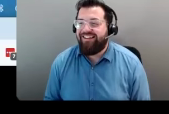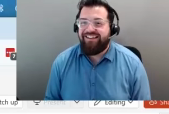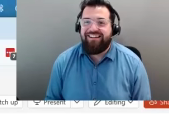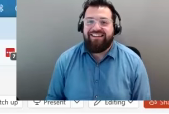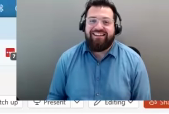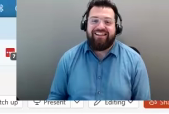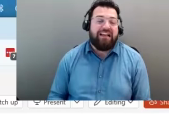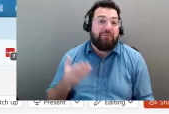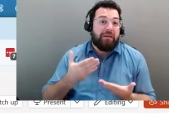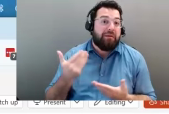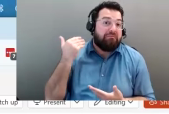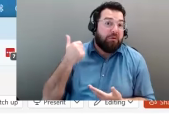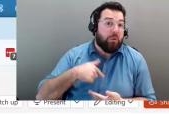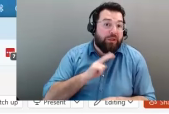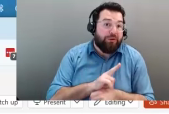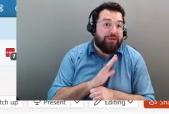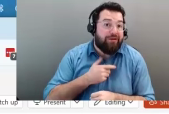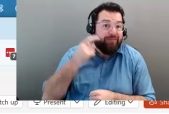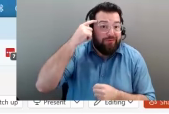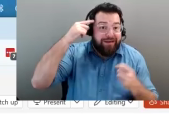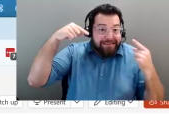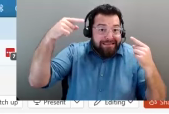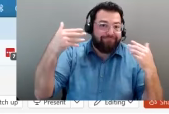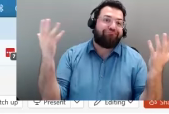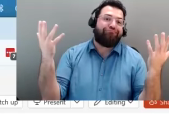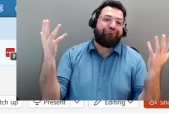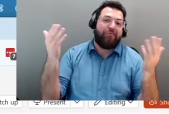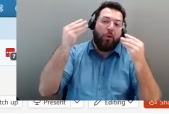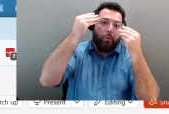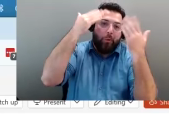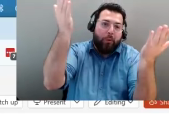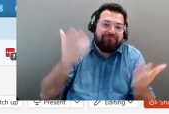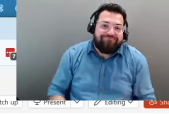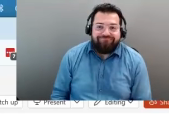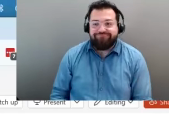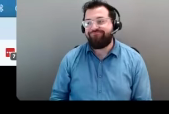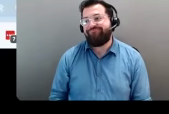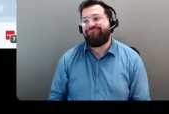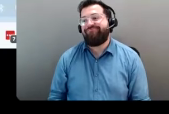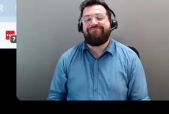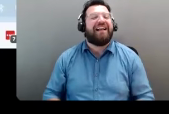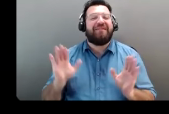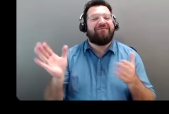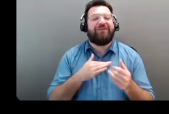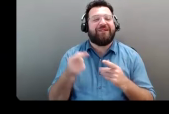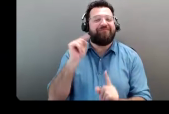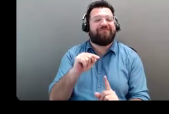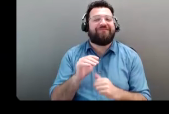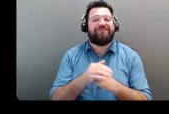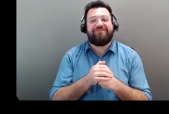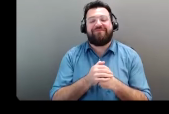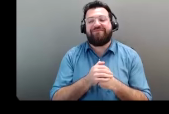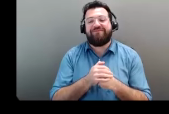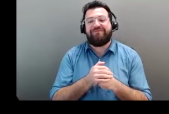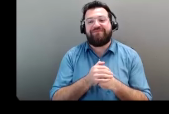Maybe back then we used our brains. Yeah. Who knows? Who knows? But yeah,